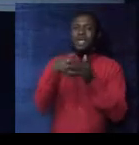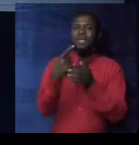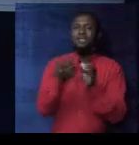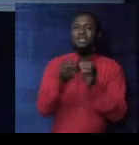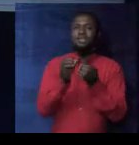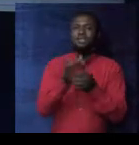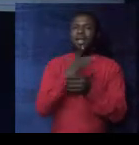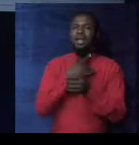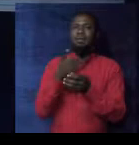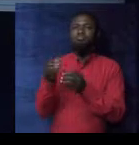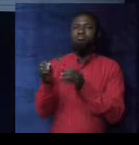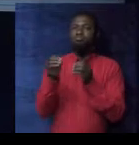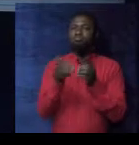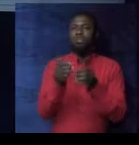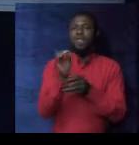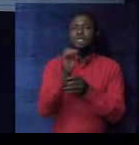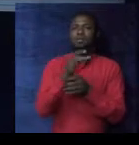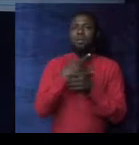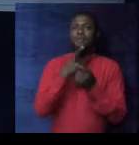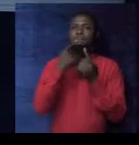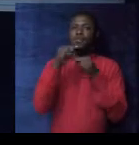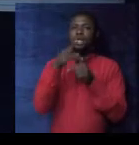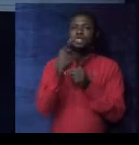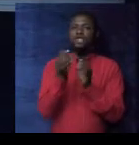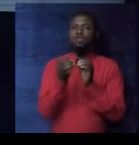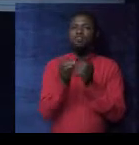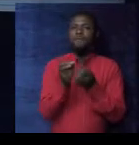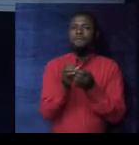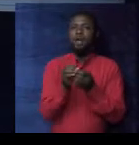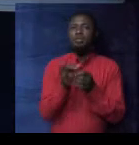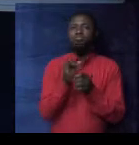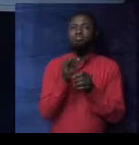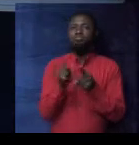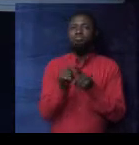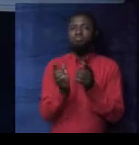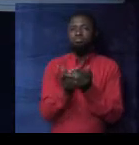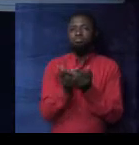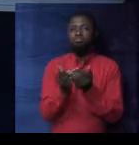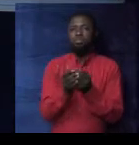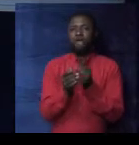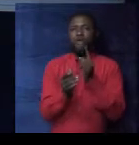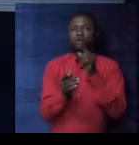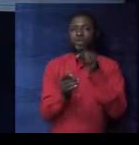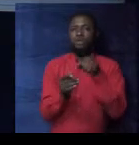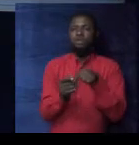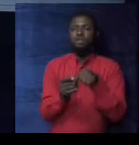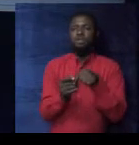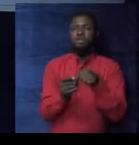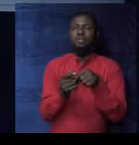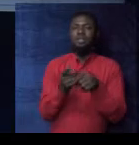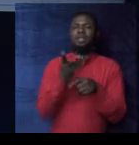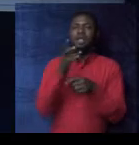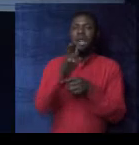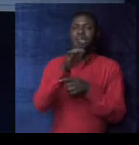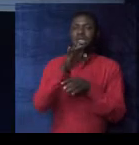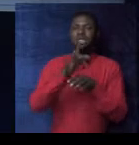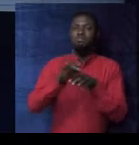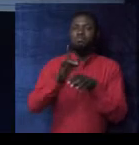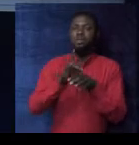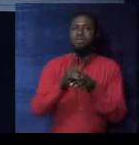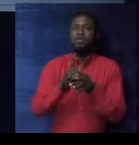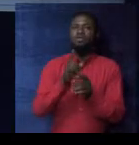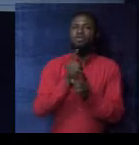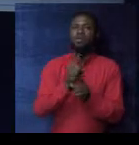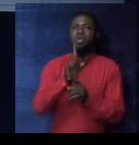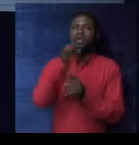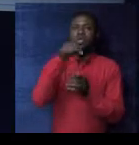you do is bring down the digits, put all the zeros, and pronounce the number. It's as simple as that. Let's see 1. 1 comes down, and